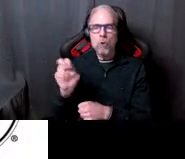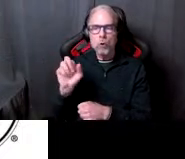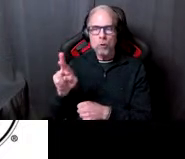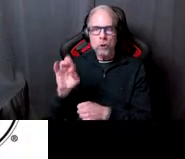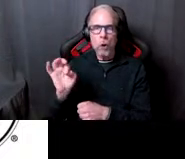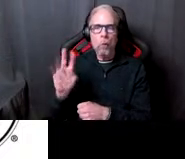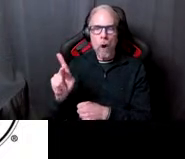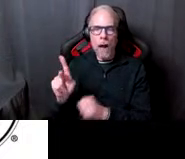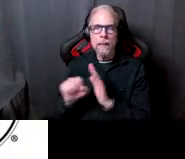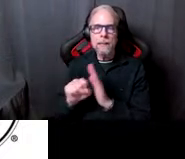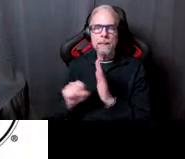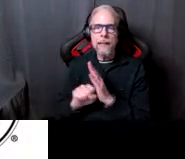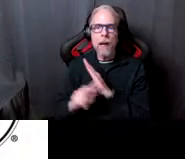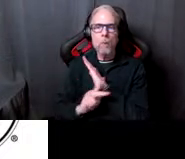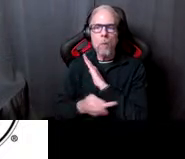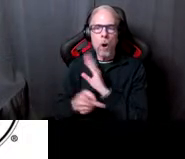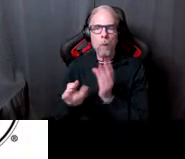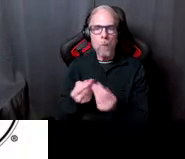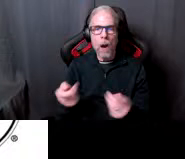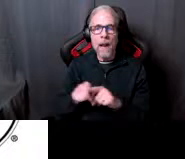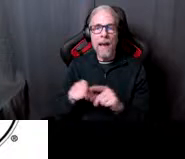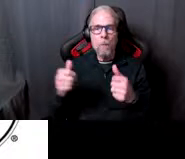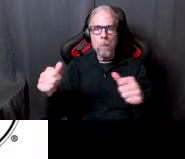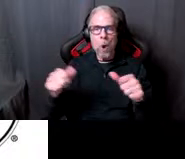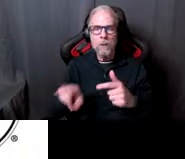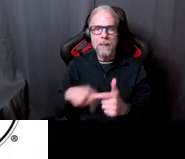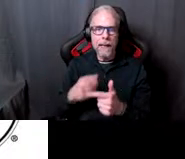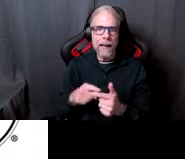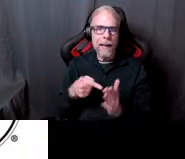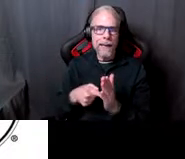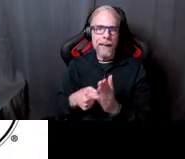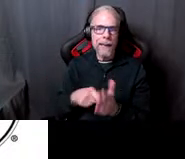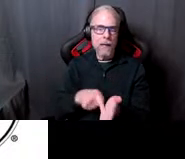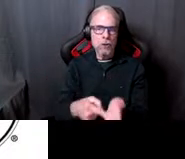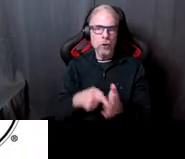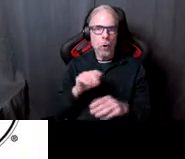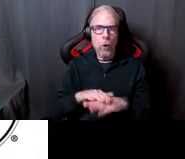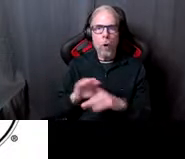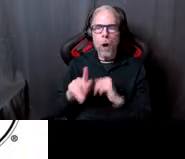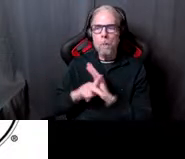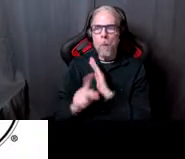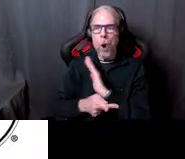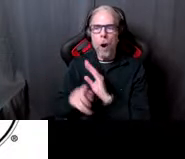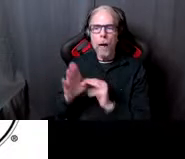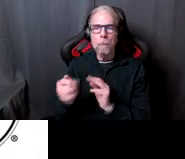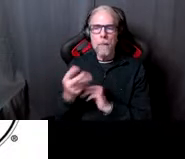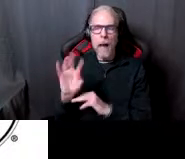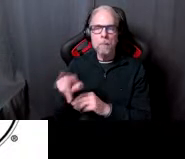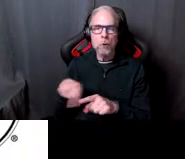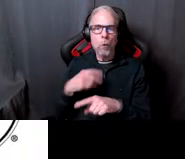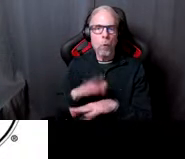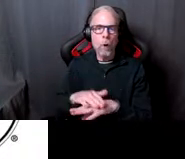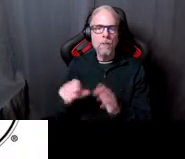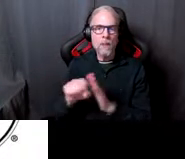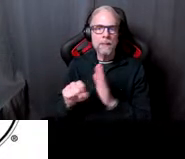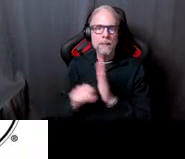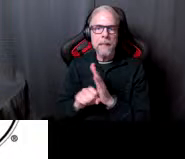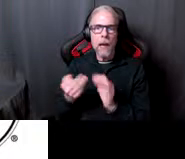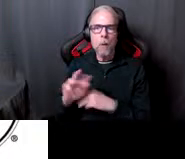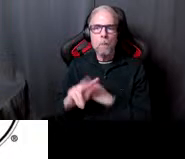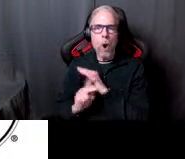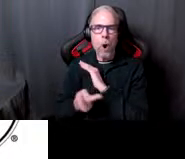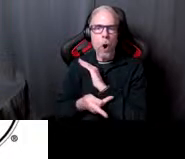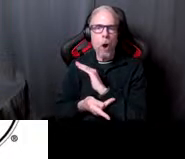Park property as posted and indicated on park maps available on the state park website. And as I